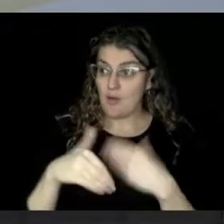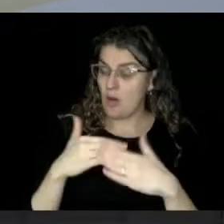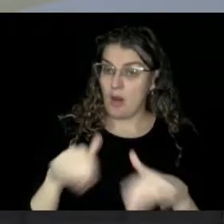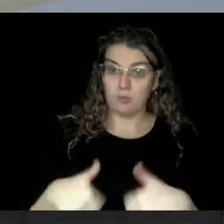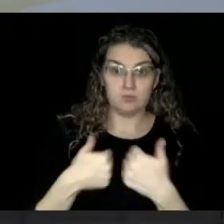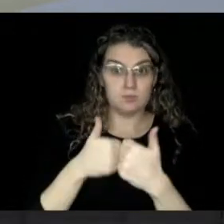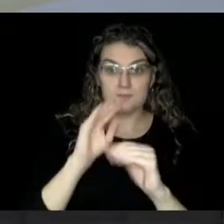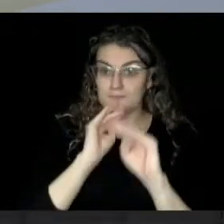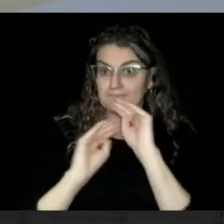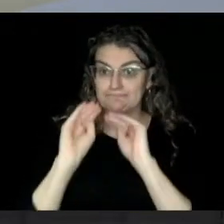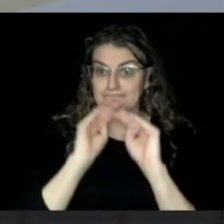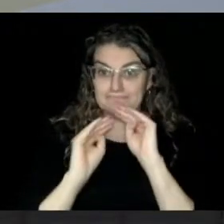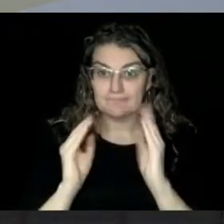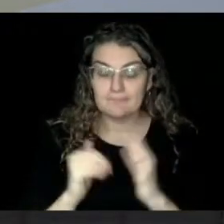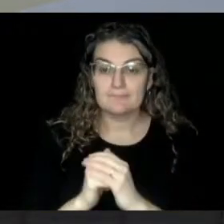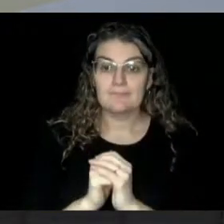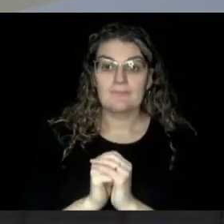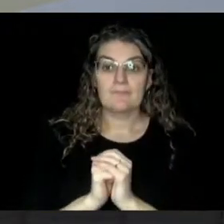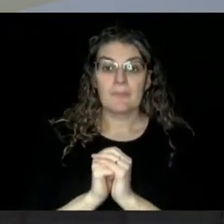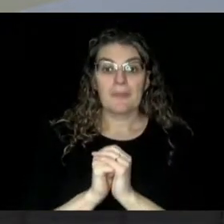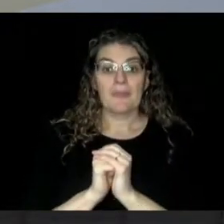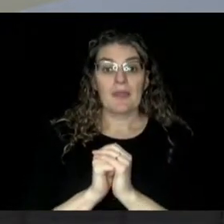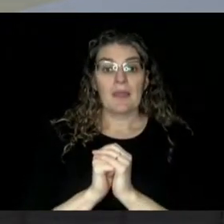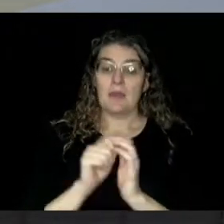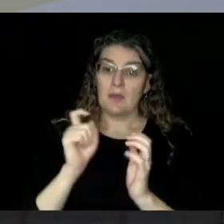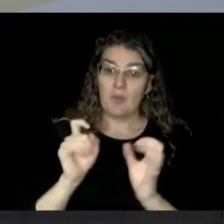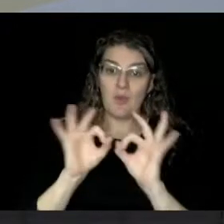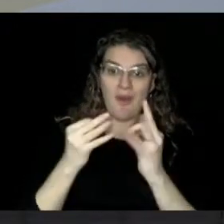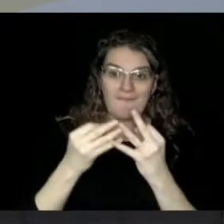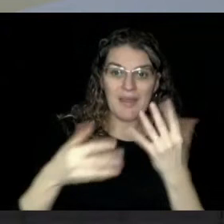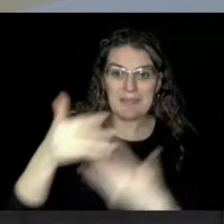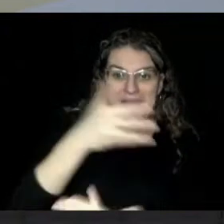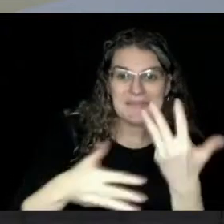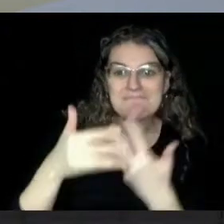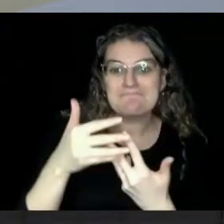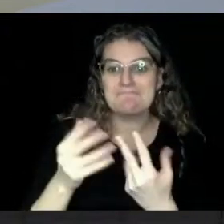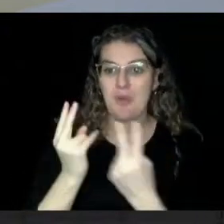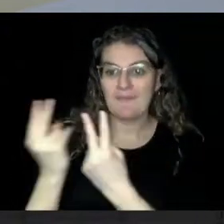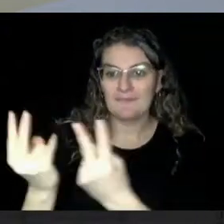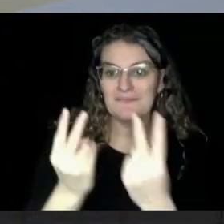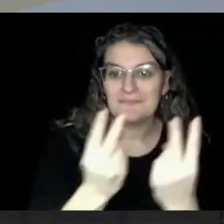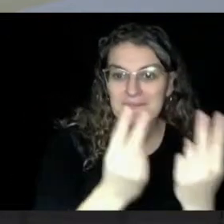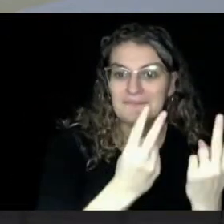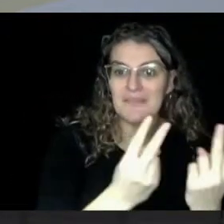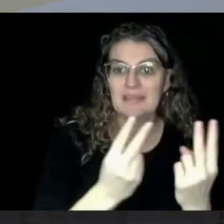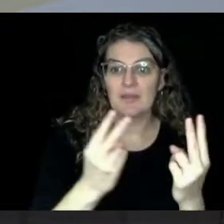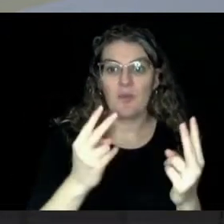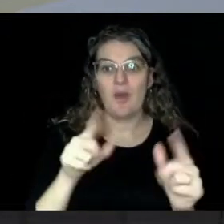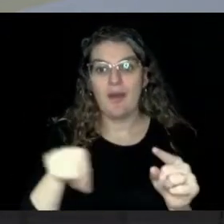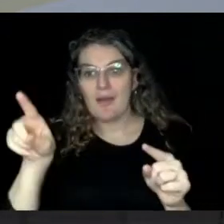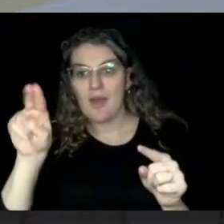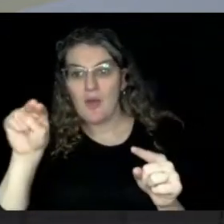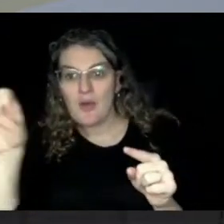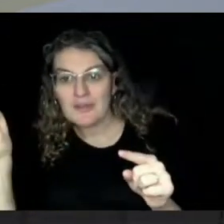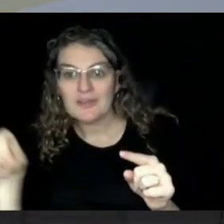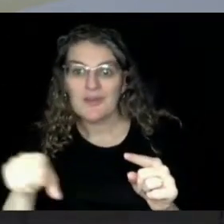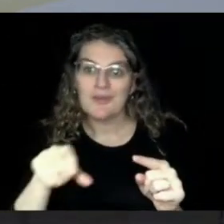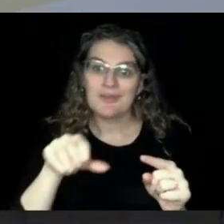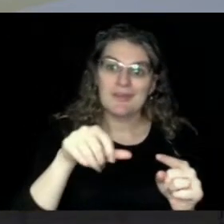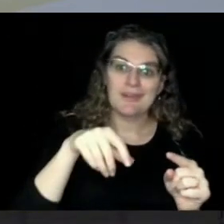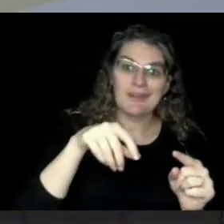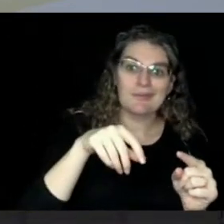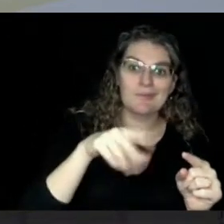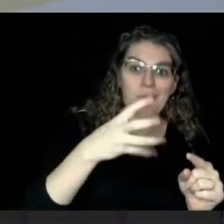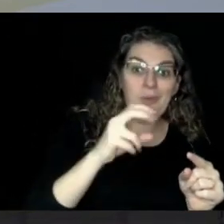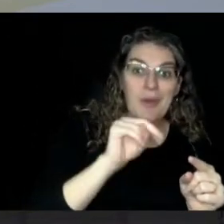Many Islanders are anxious to have family get-togethers and visit with their loved ones who live off-island, and many are anxious to get to PEI to